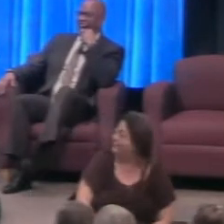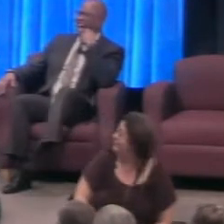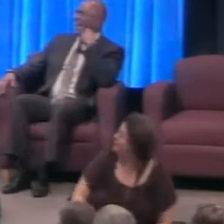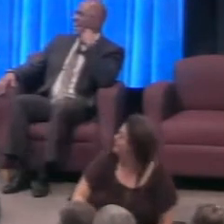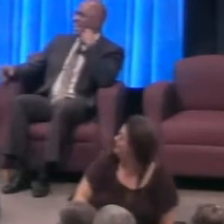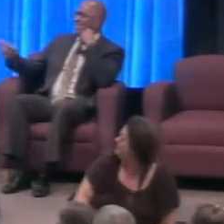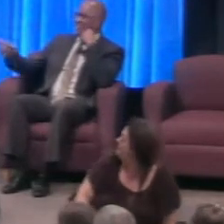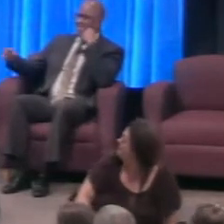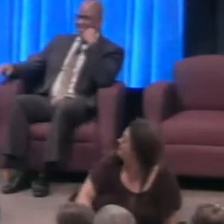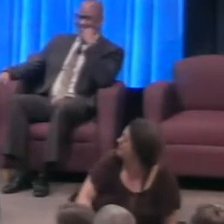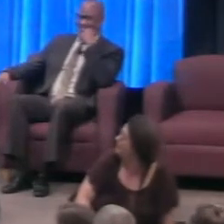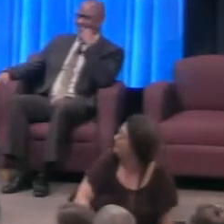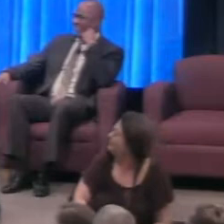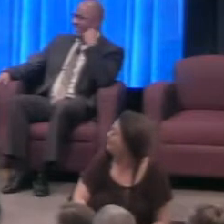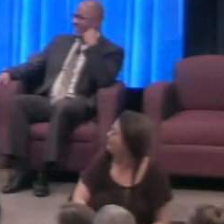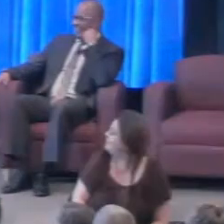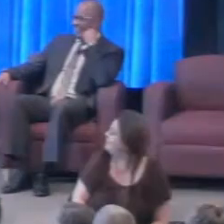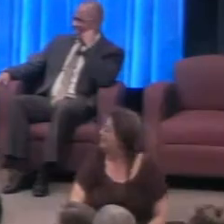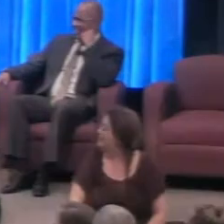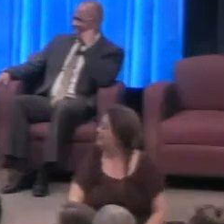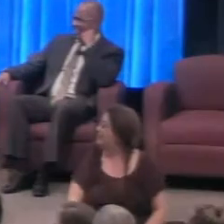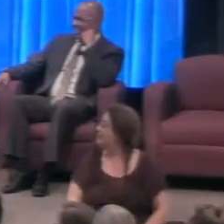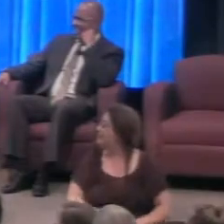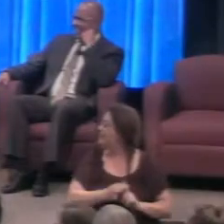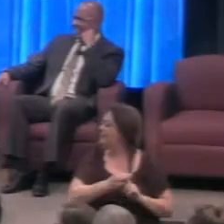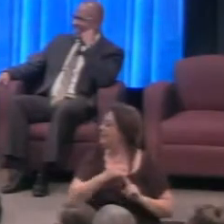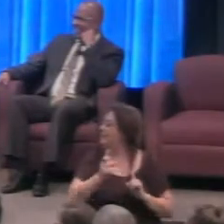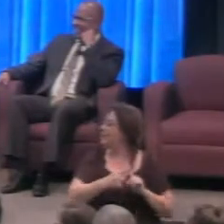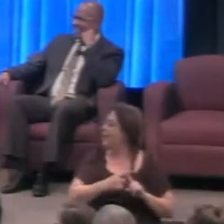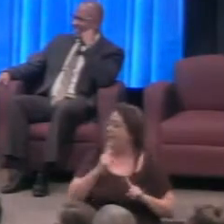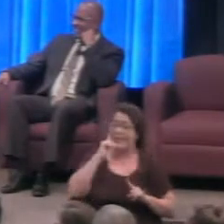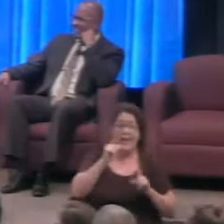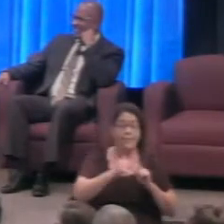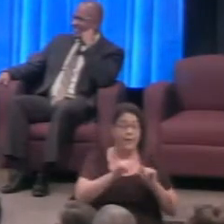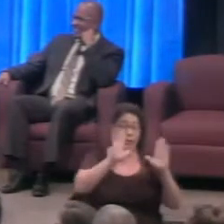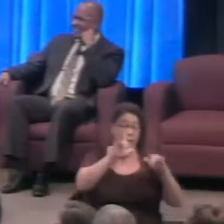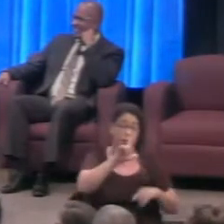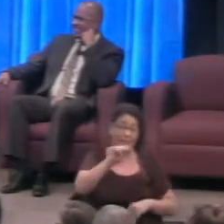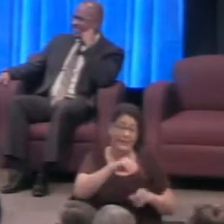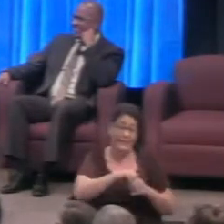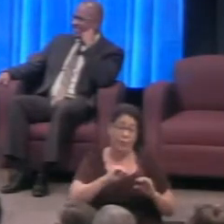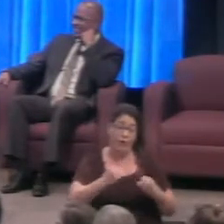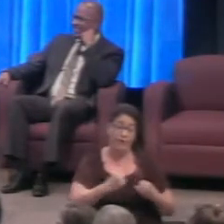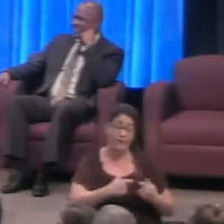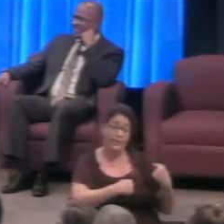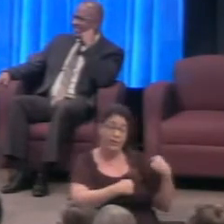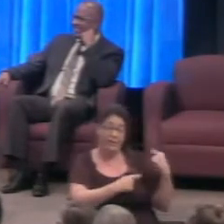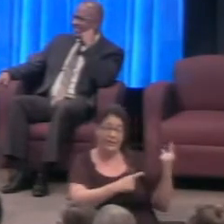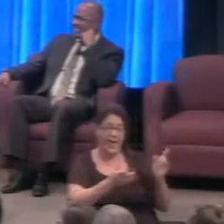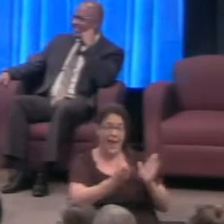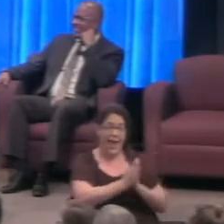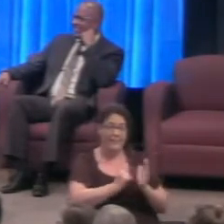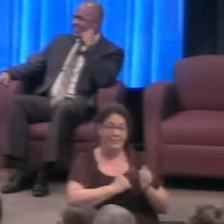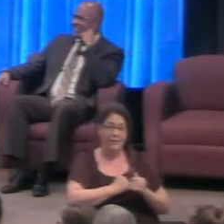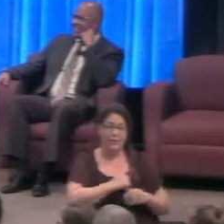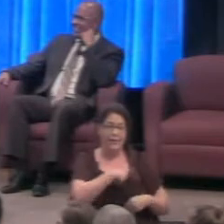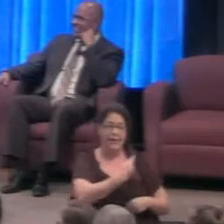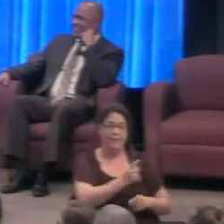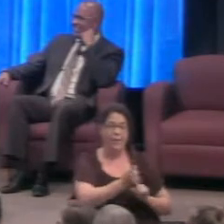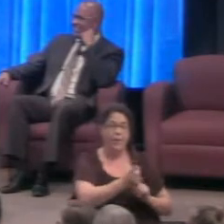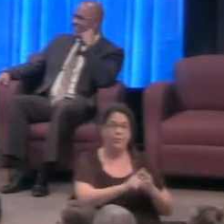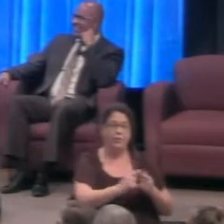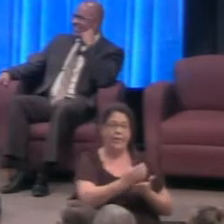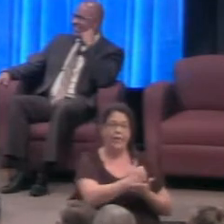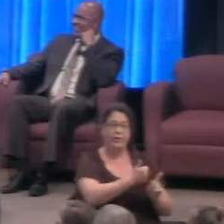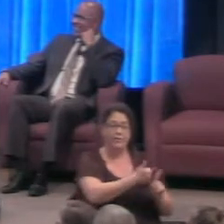is, especially when thinking about the great lieutenants in the office. She's asked me to step in and give her a moment to collect herself,